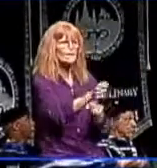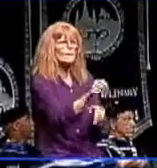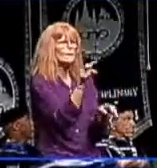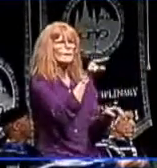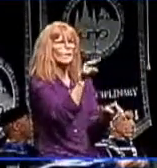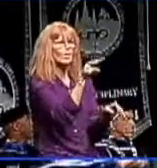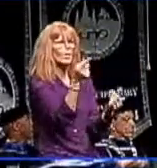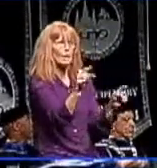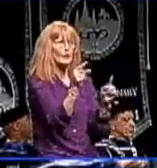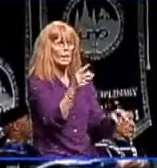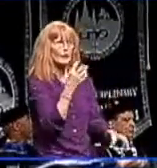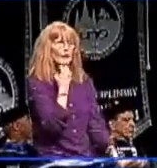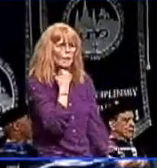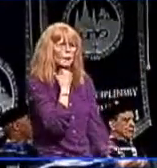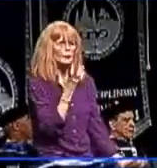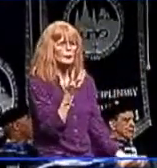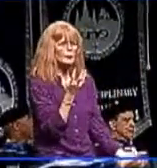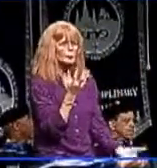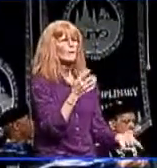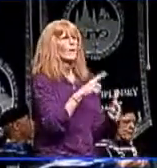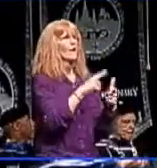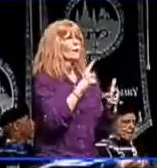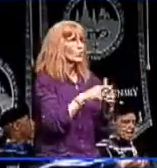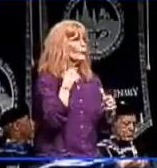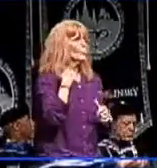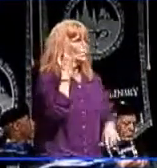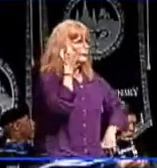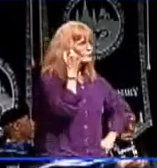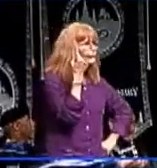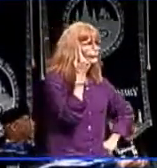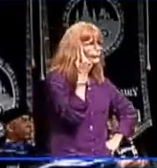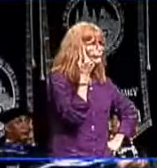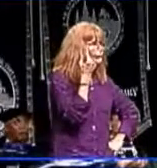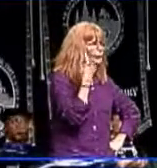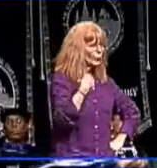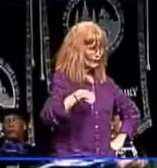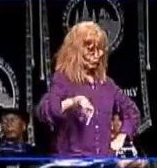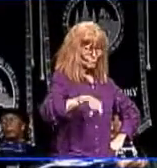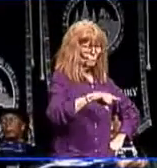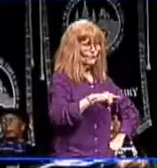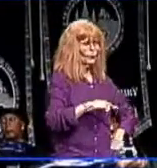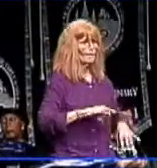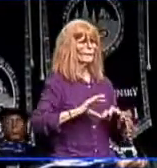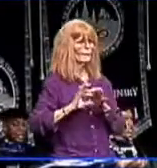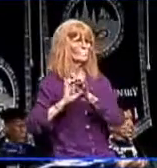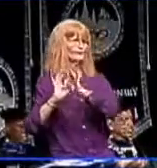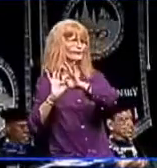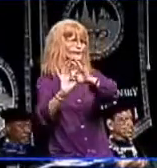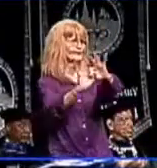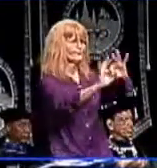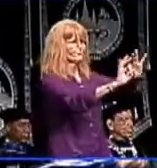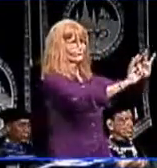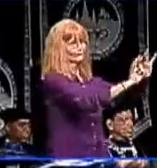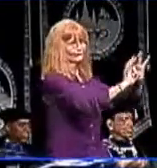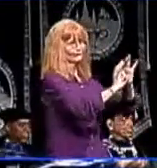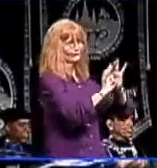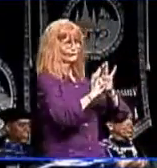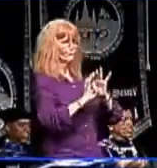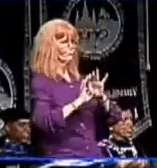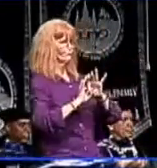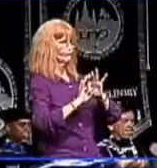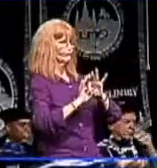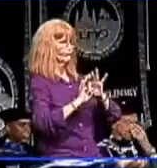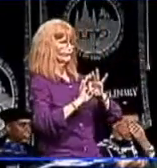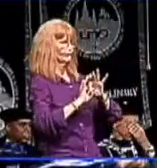were happening. And we then realized that we are all global citizens and that we